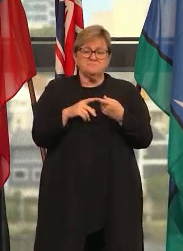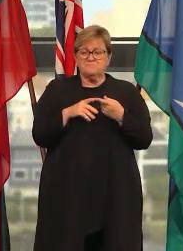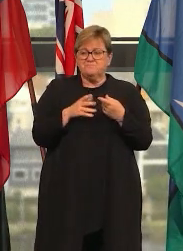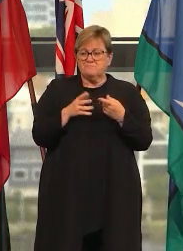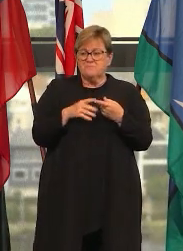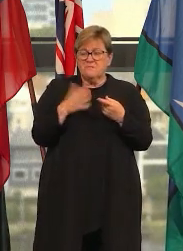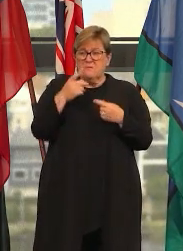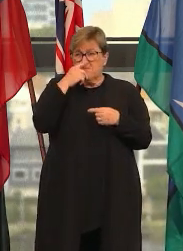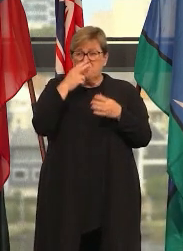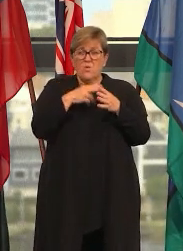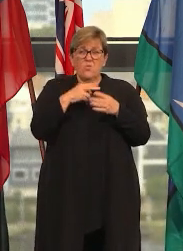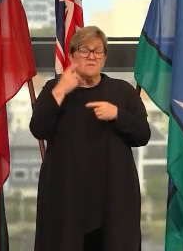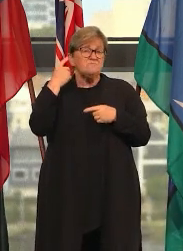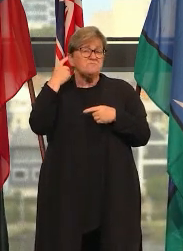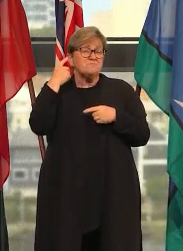culturally diverse people,